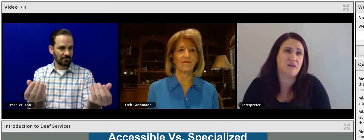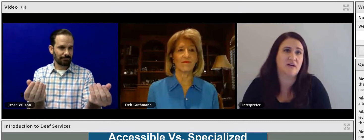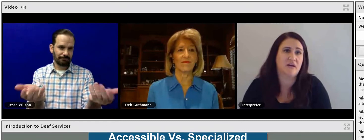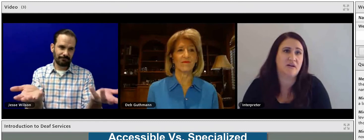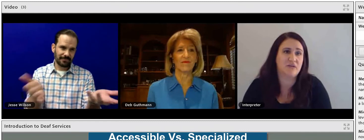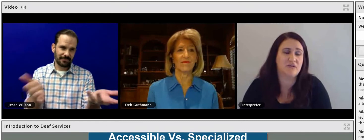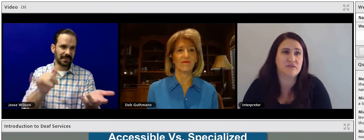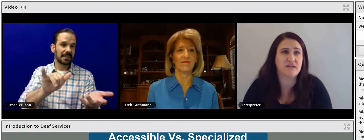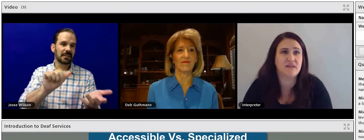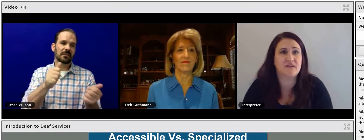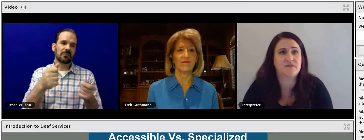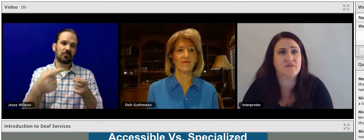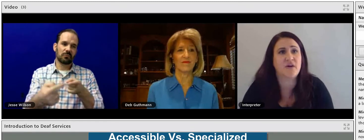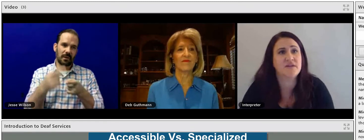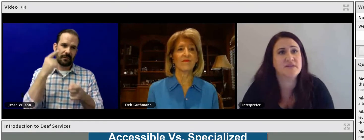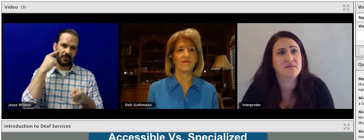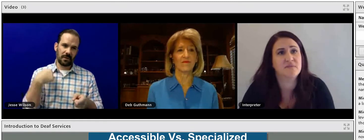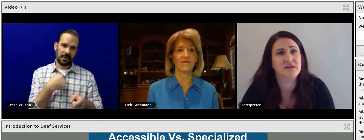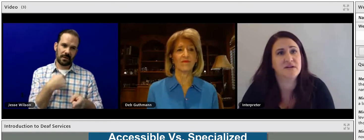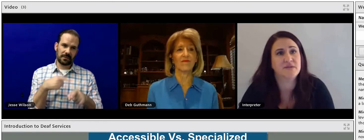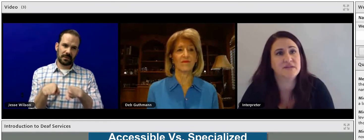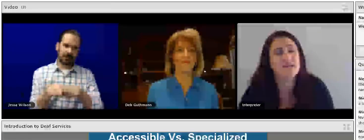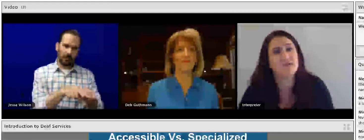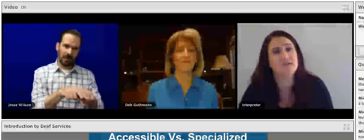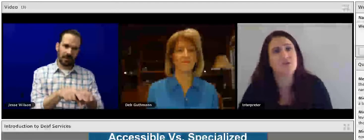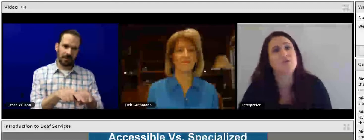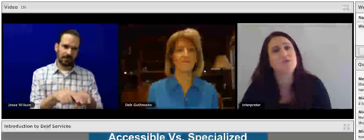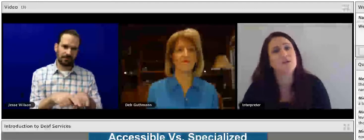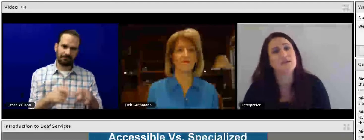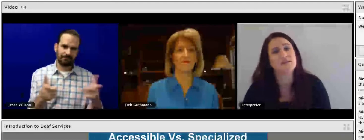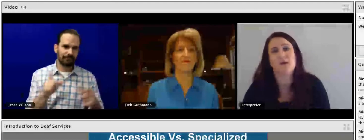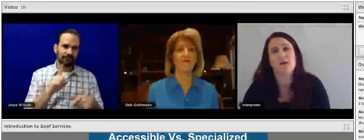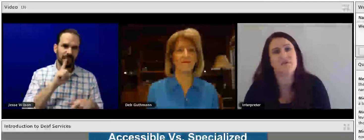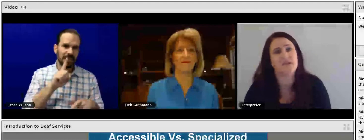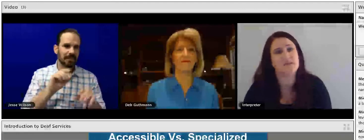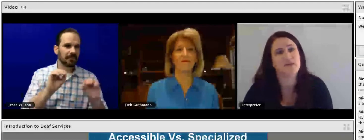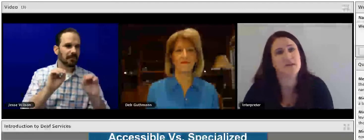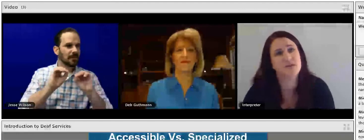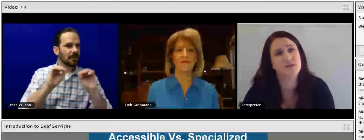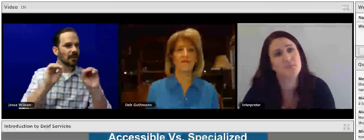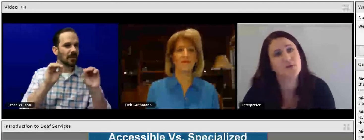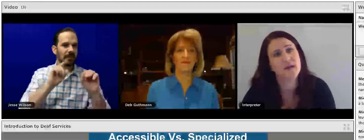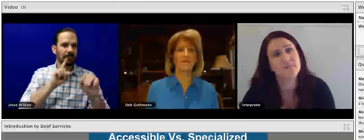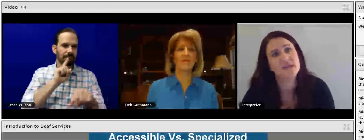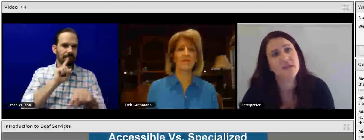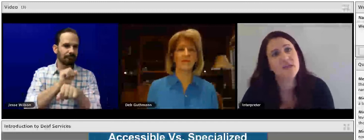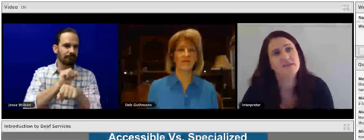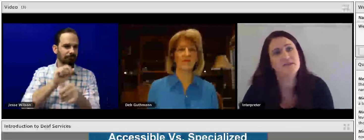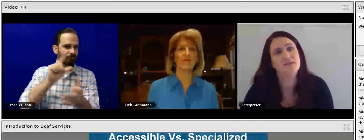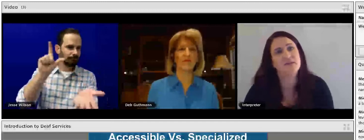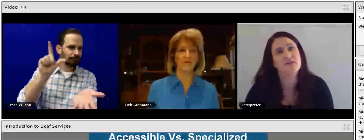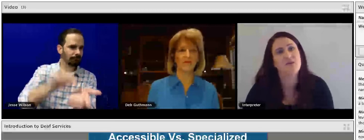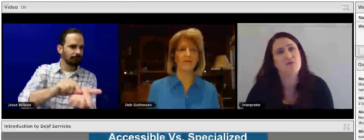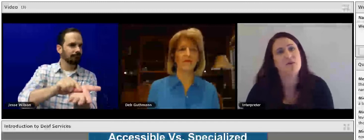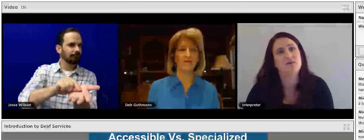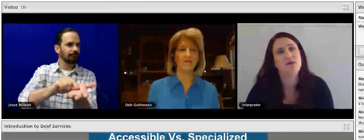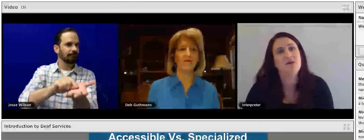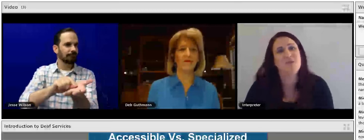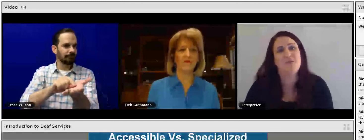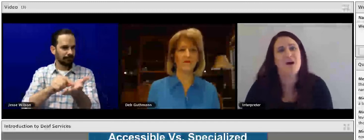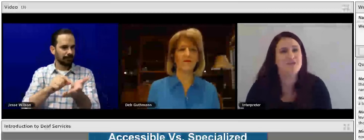devices are used, and then as far as the materials, that's still a struggle for us as well, even in specialized treatment programs, because there's really